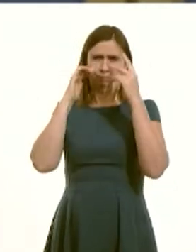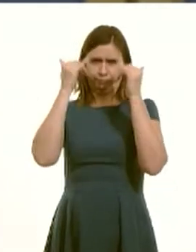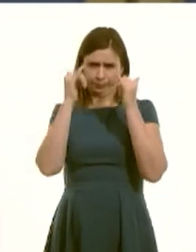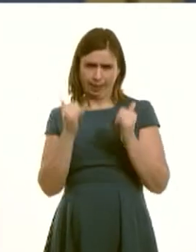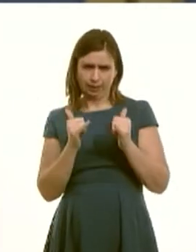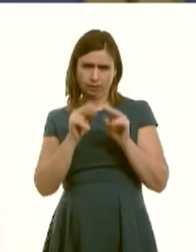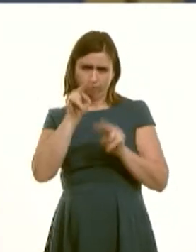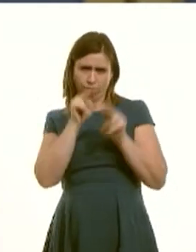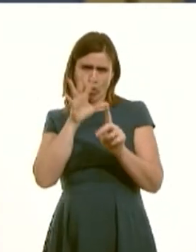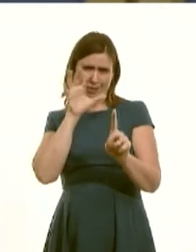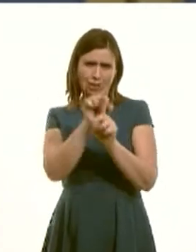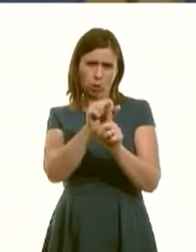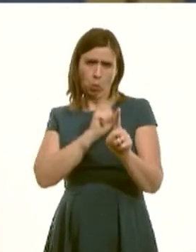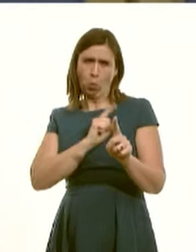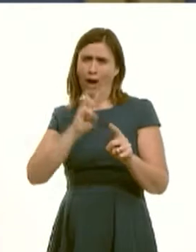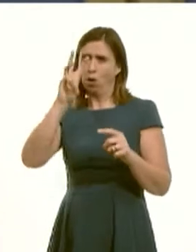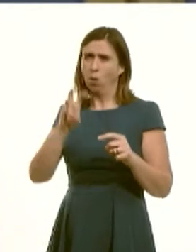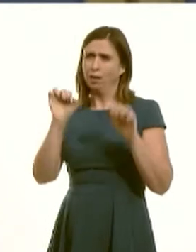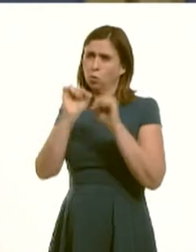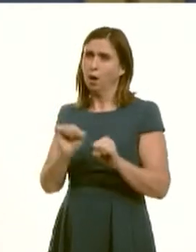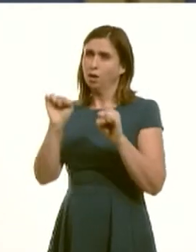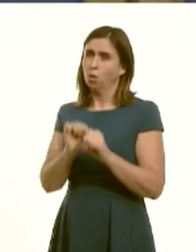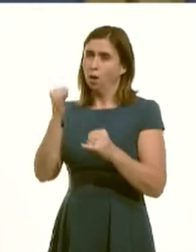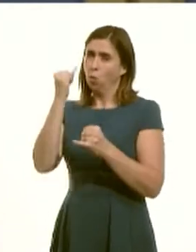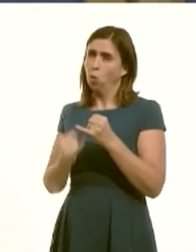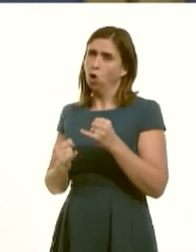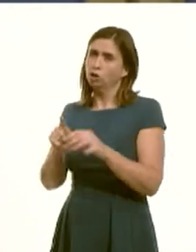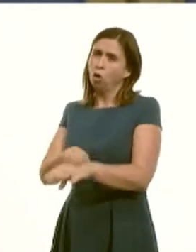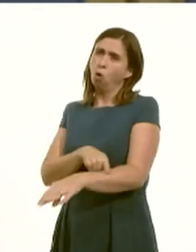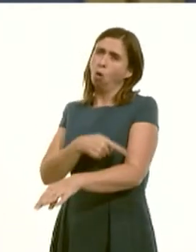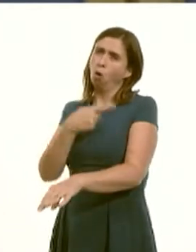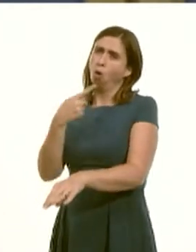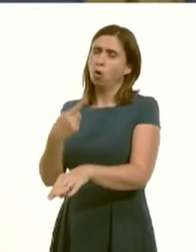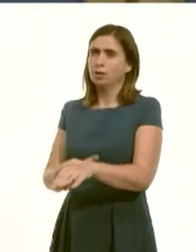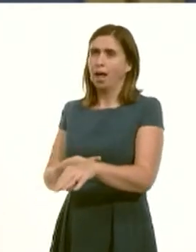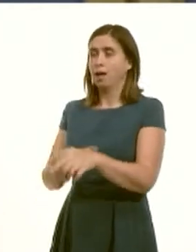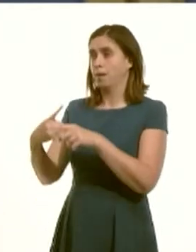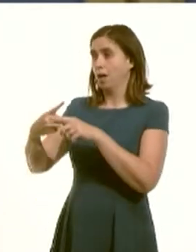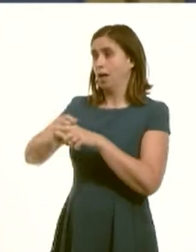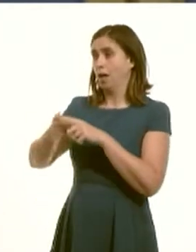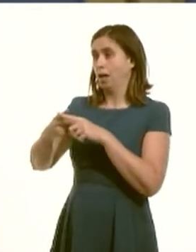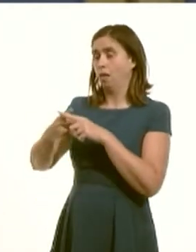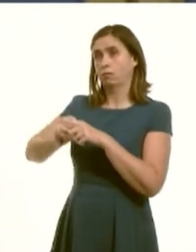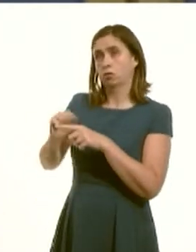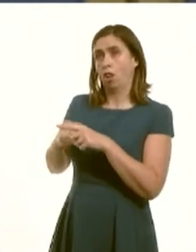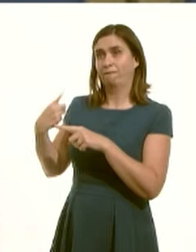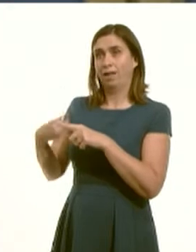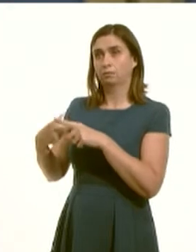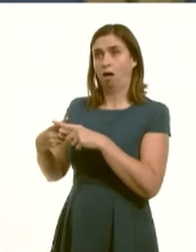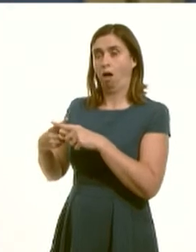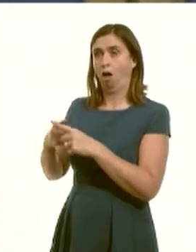remain unacceptably long in Wales compared to Scotland and England? Do you attribute this